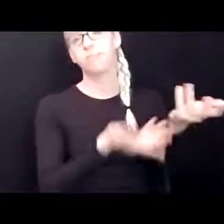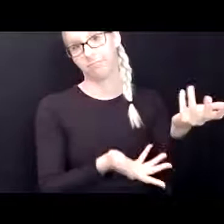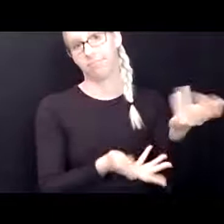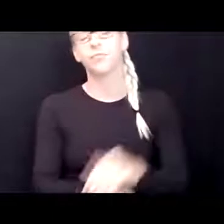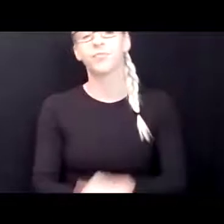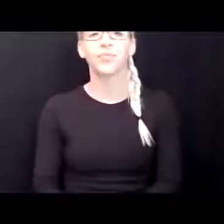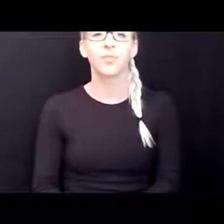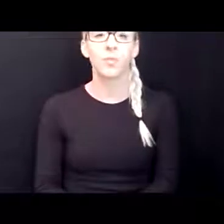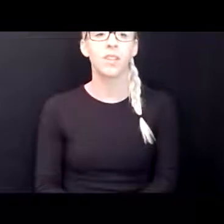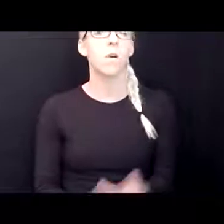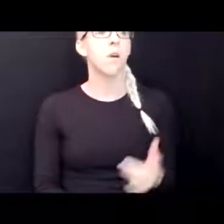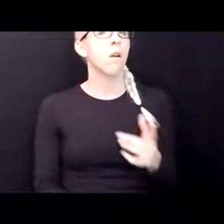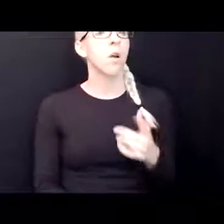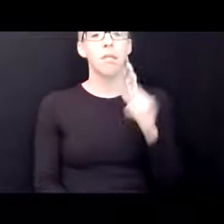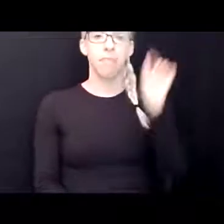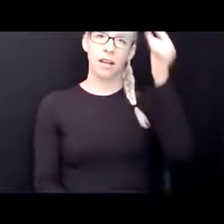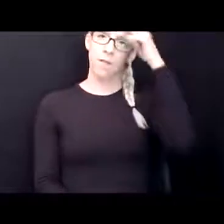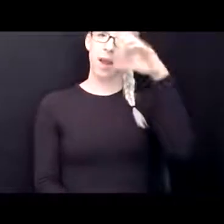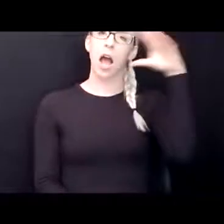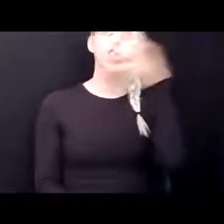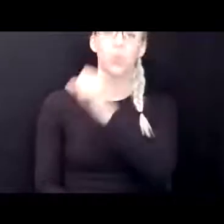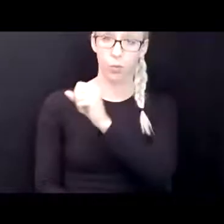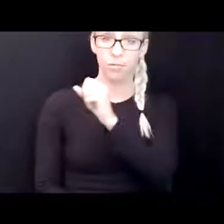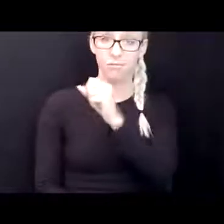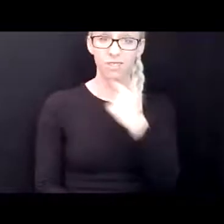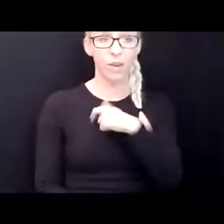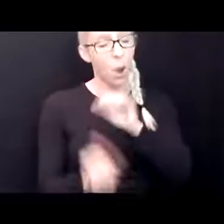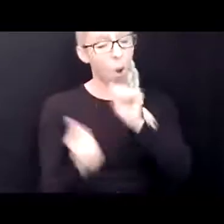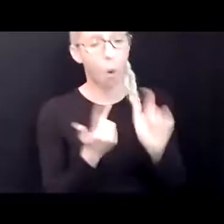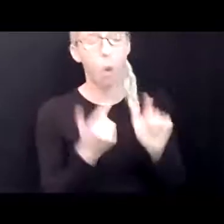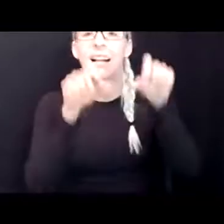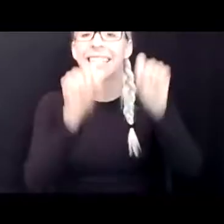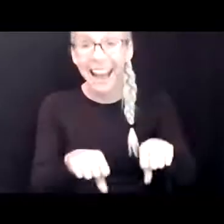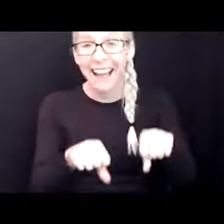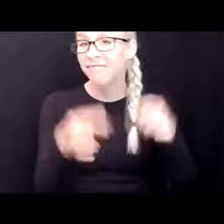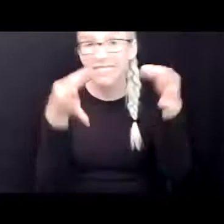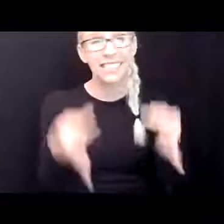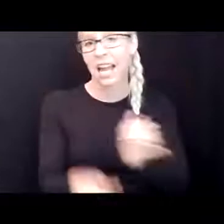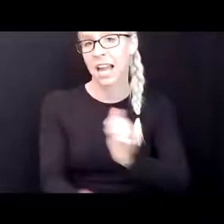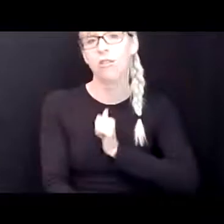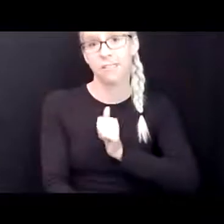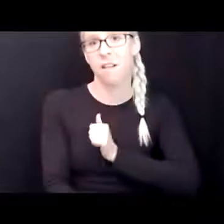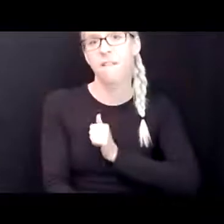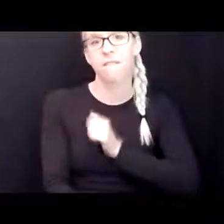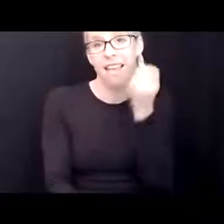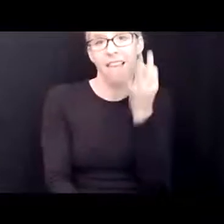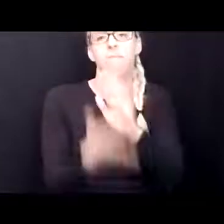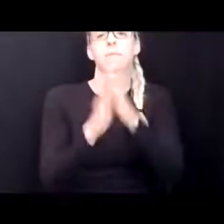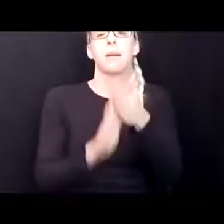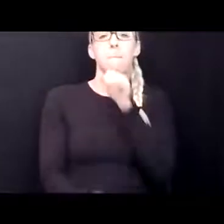to have capacity at the age of 18. So it's normally someone, whether that's a doctor, the